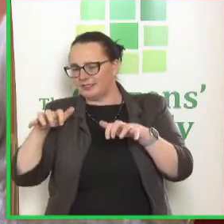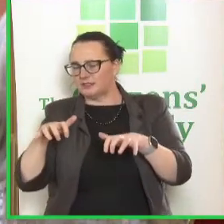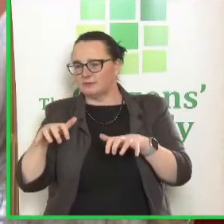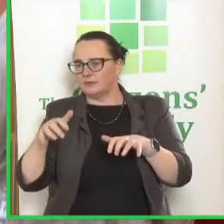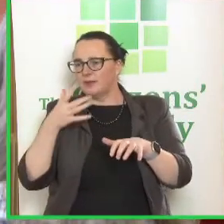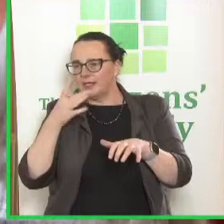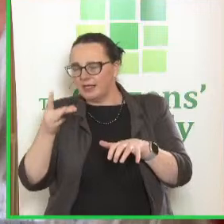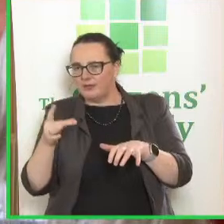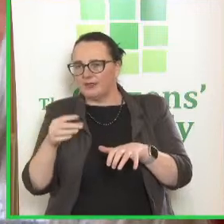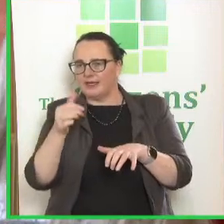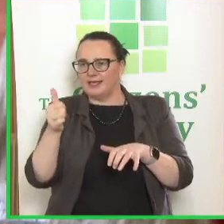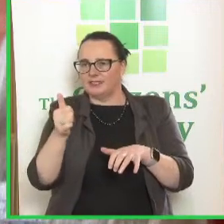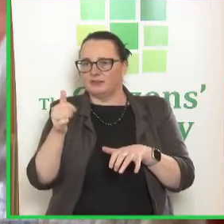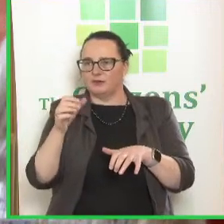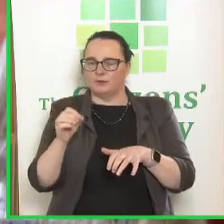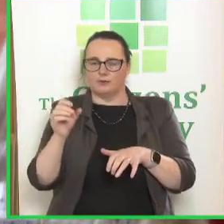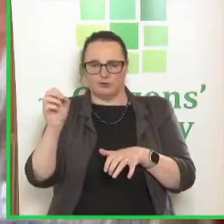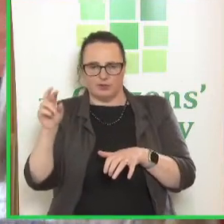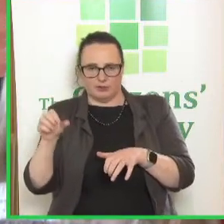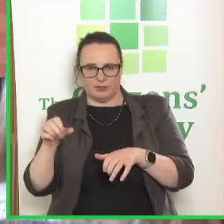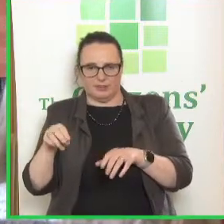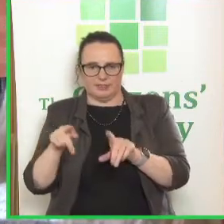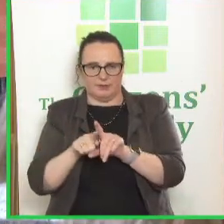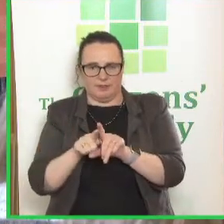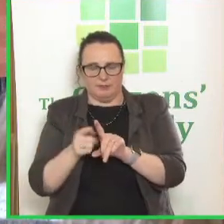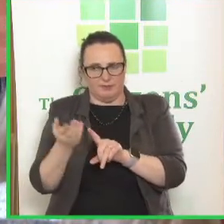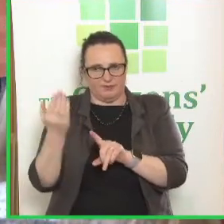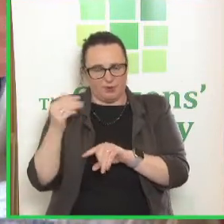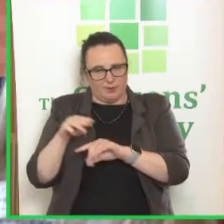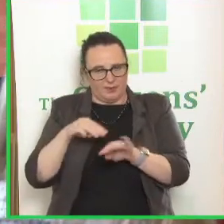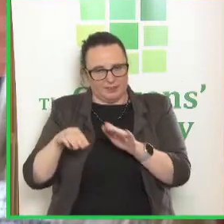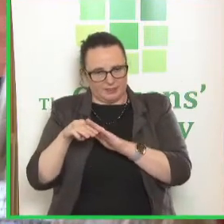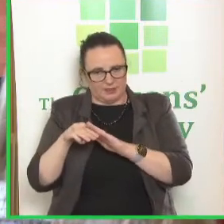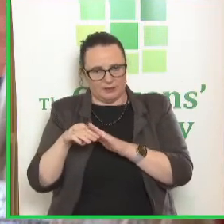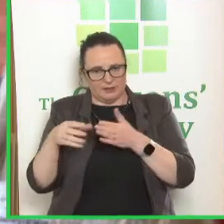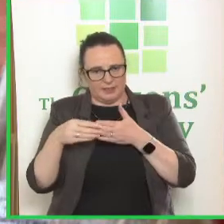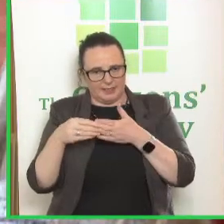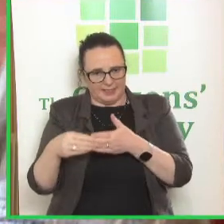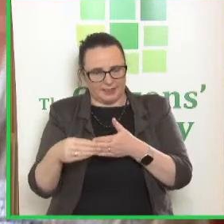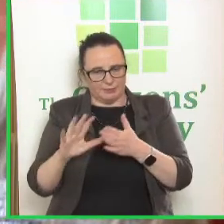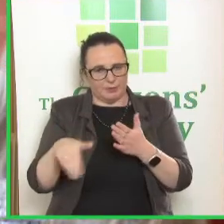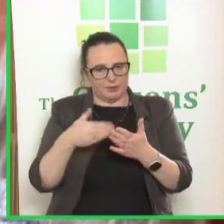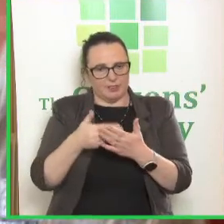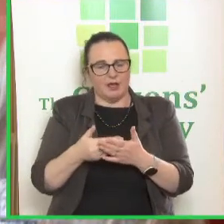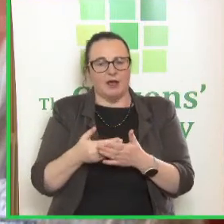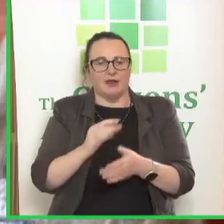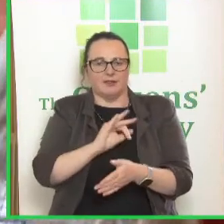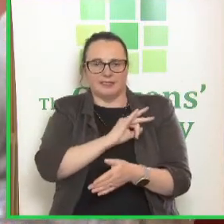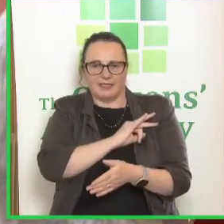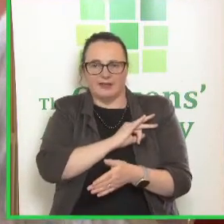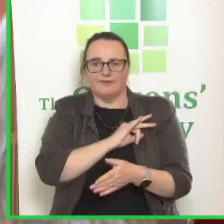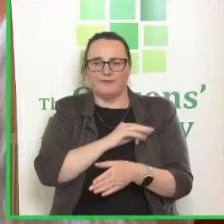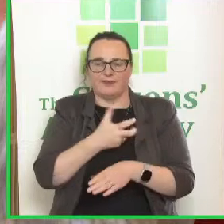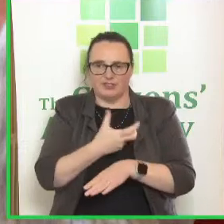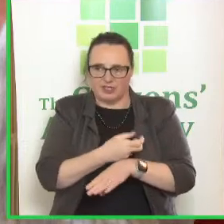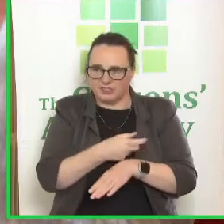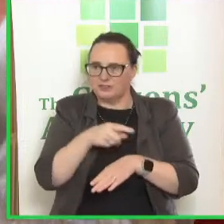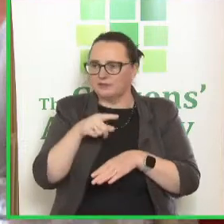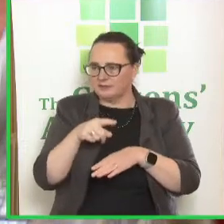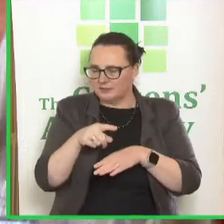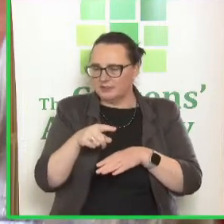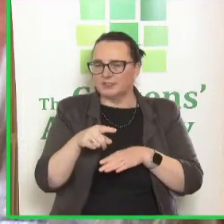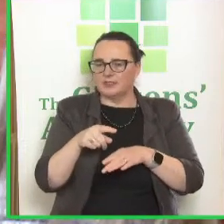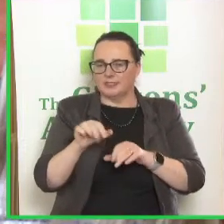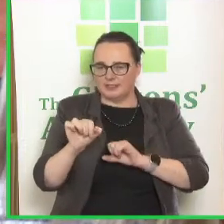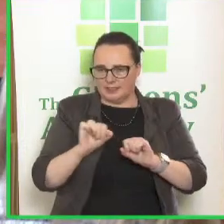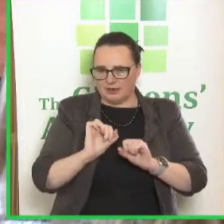O'Riordan, Deputy Aidan O'Riordan, who was, as a former Minister, led the proposal on the self-injection facility, but Eamon will give us an update where